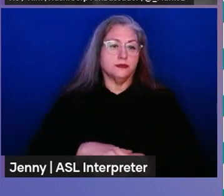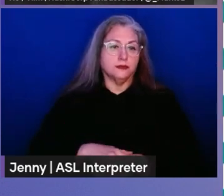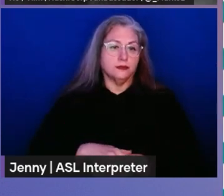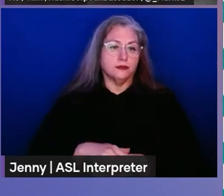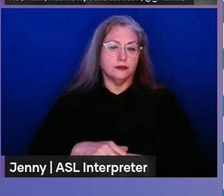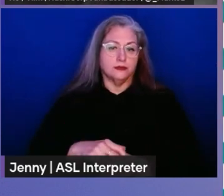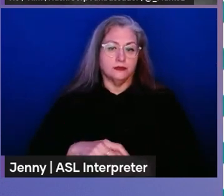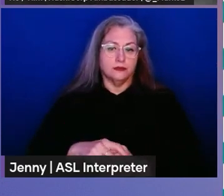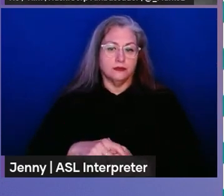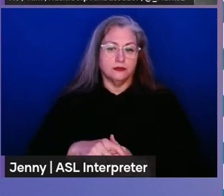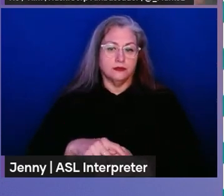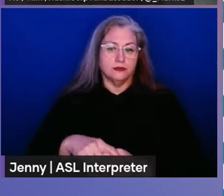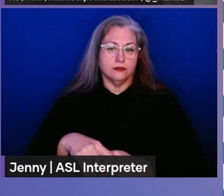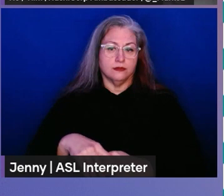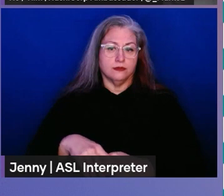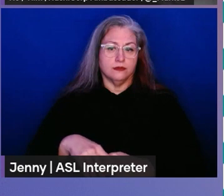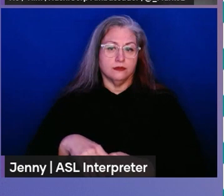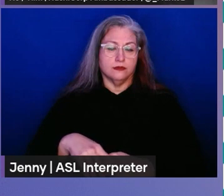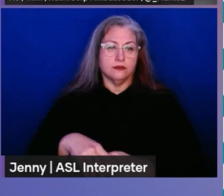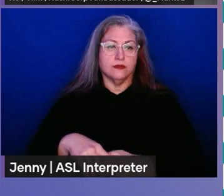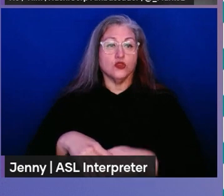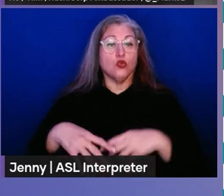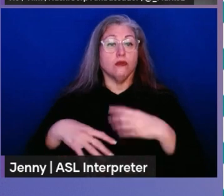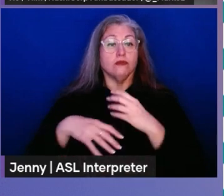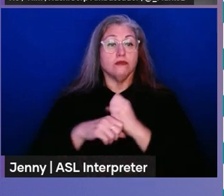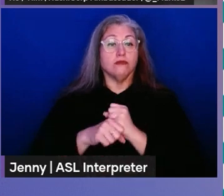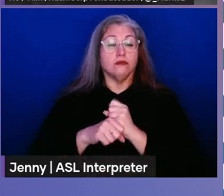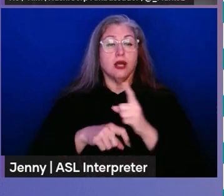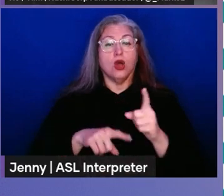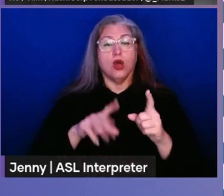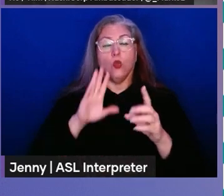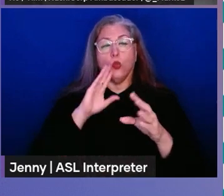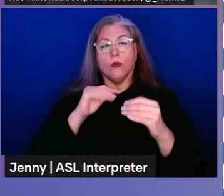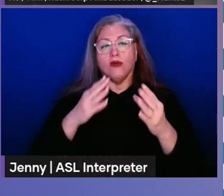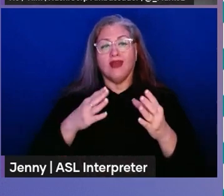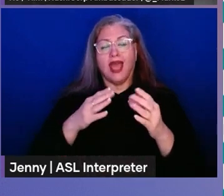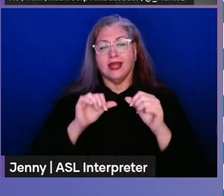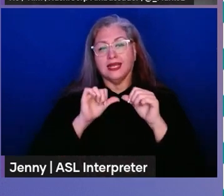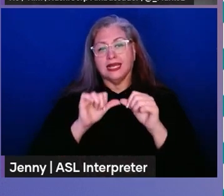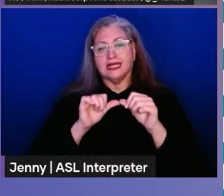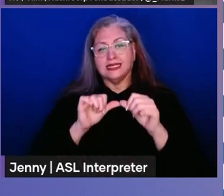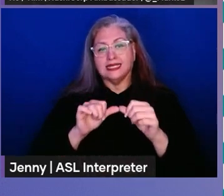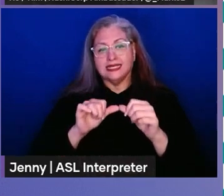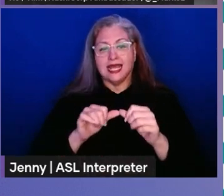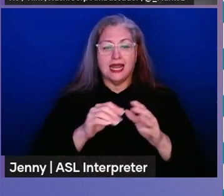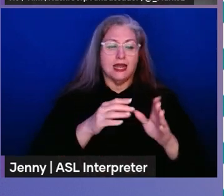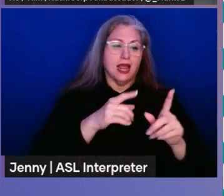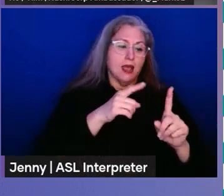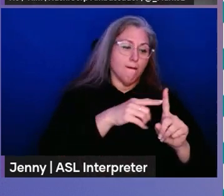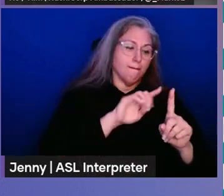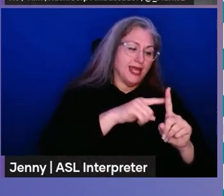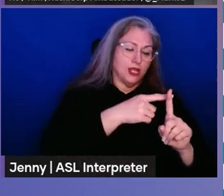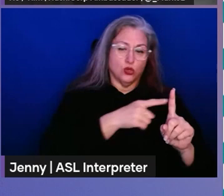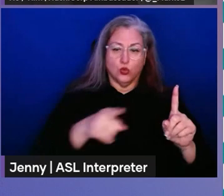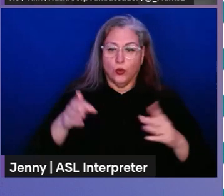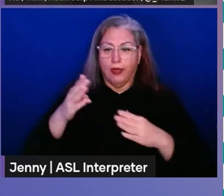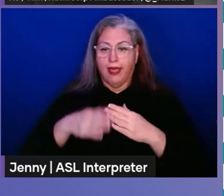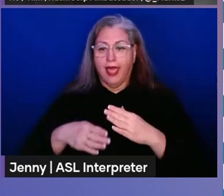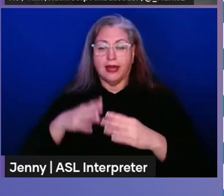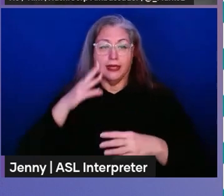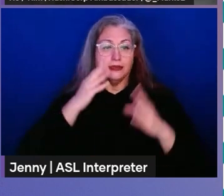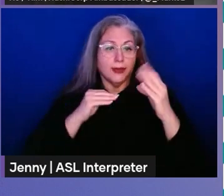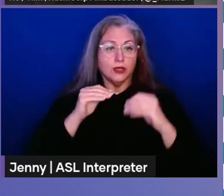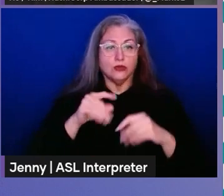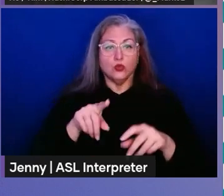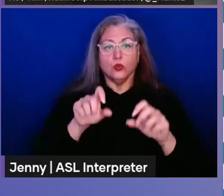So in a nutshell, it would provide you a consistent end-to-end deployment experience, and it would enable you to